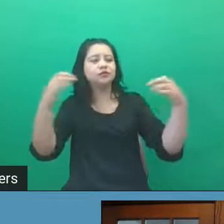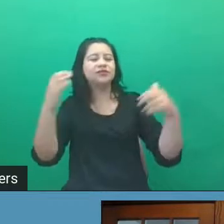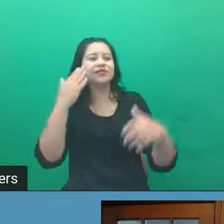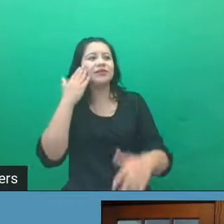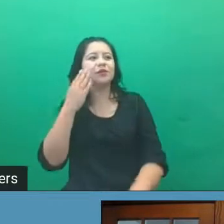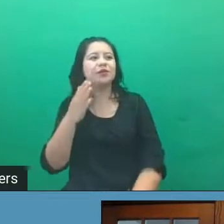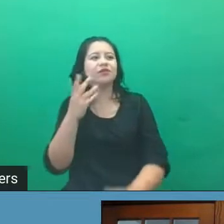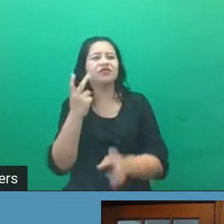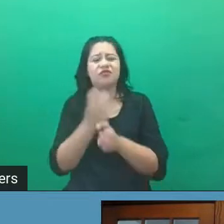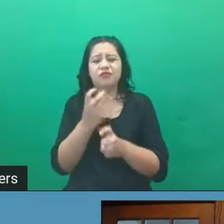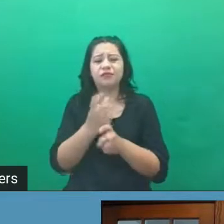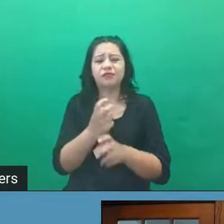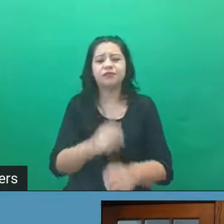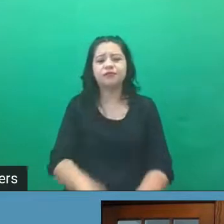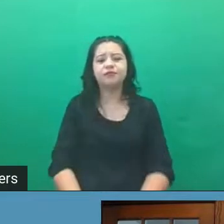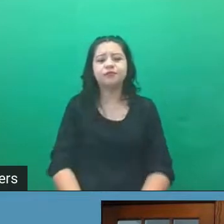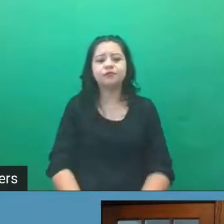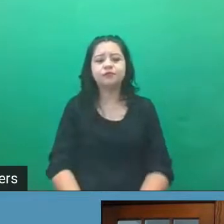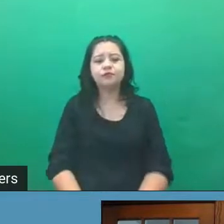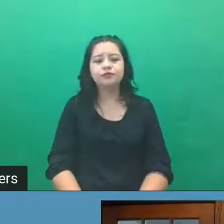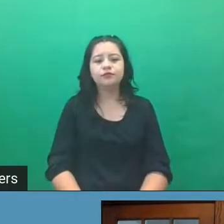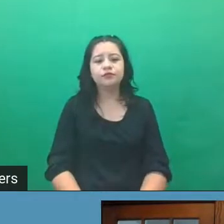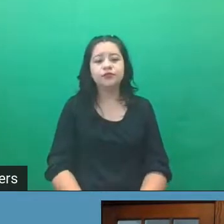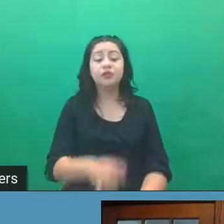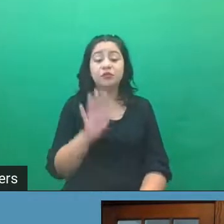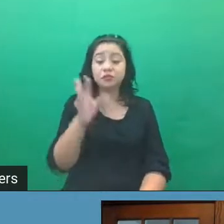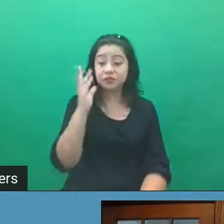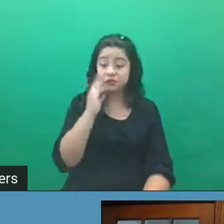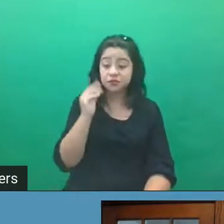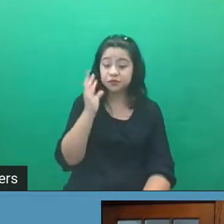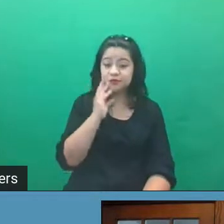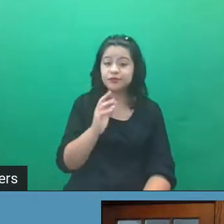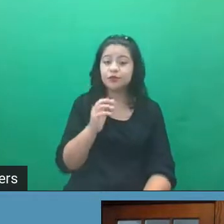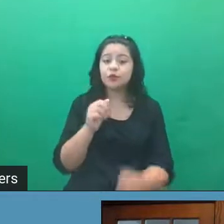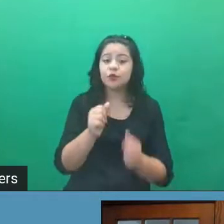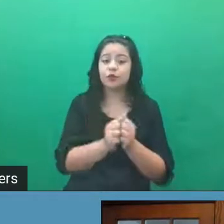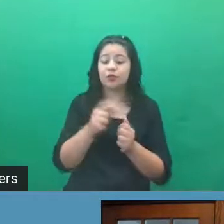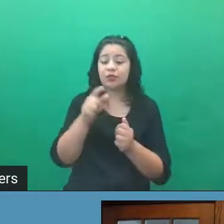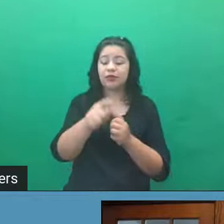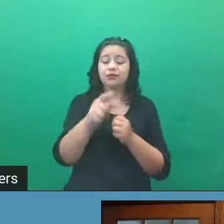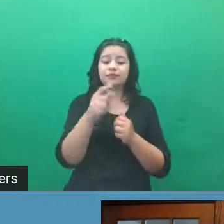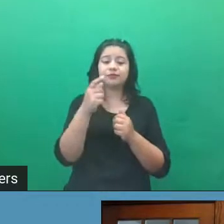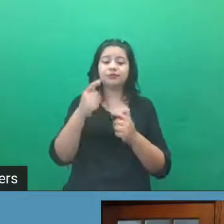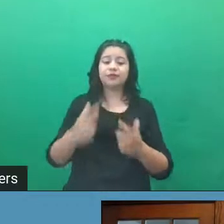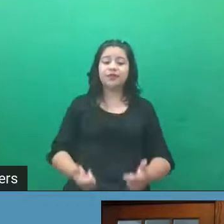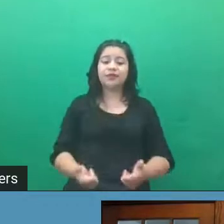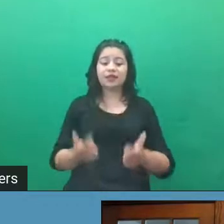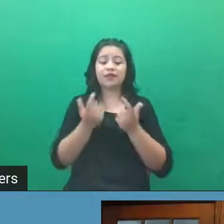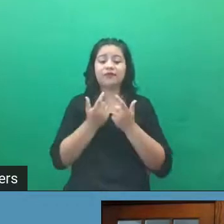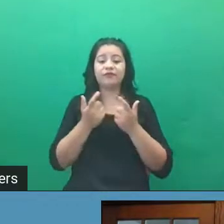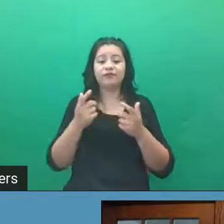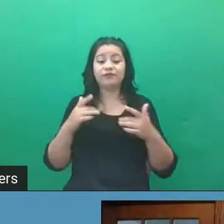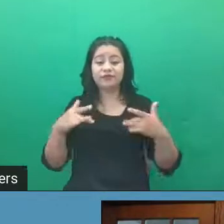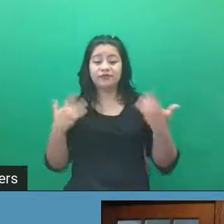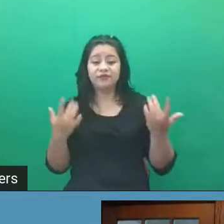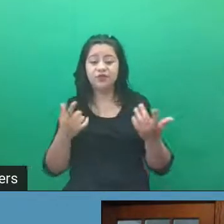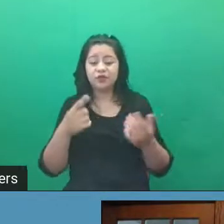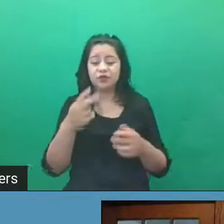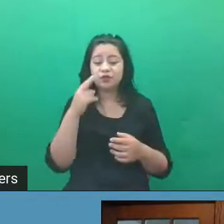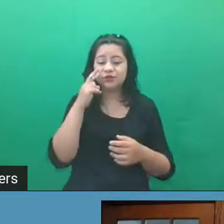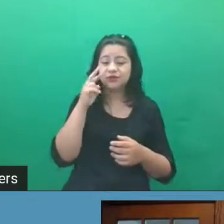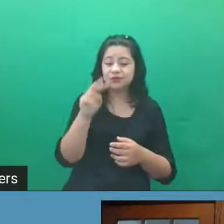are. Well, have you, in your experience with these live streamed events, noticed a difference between a